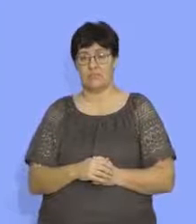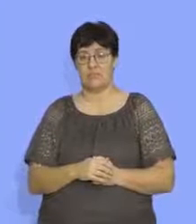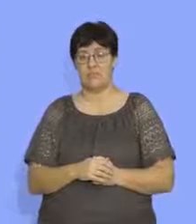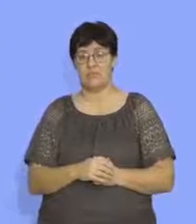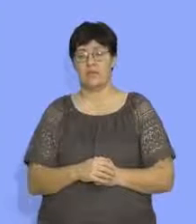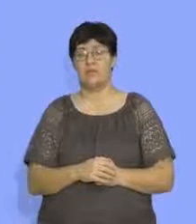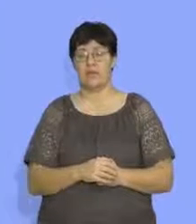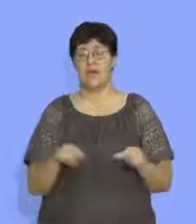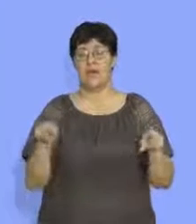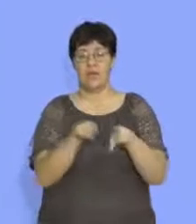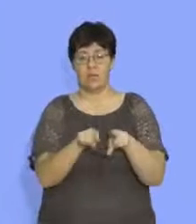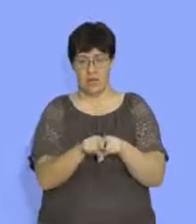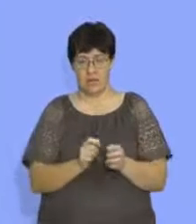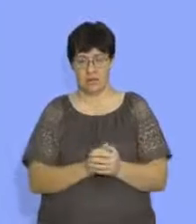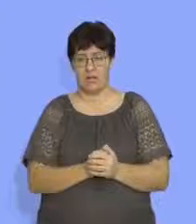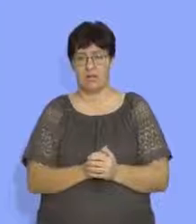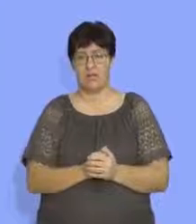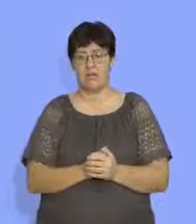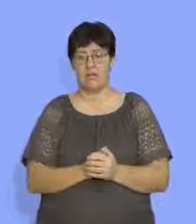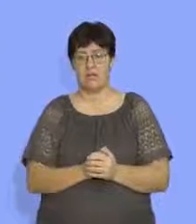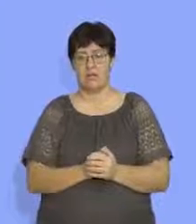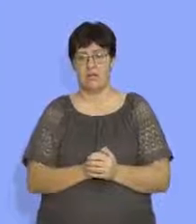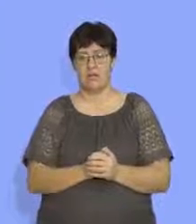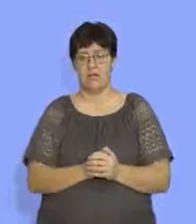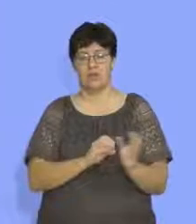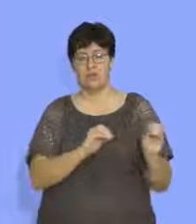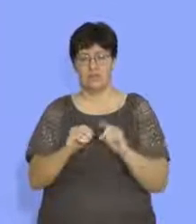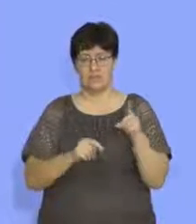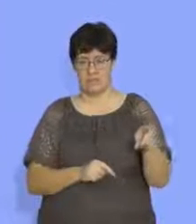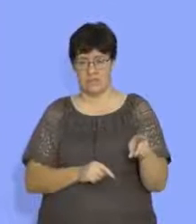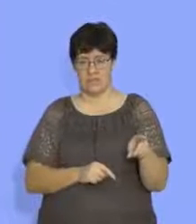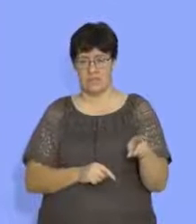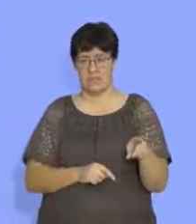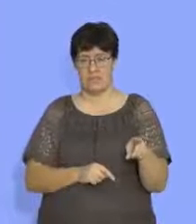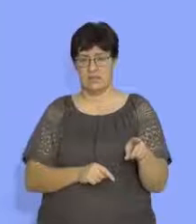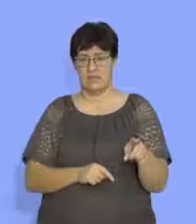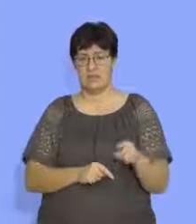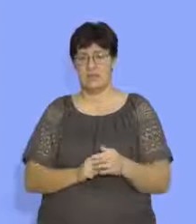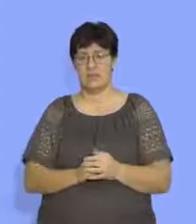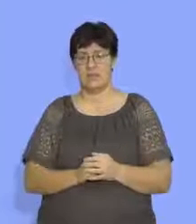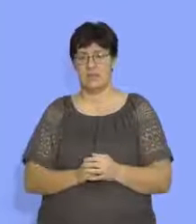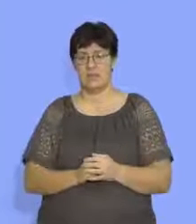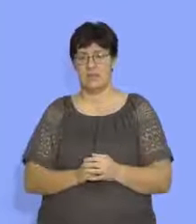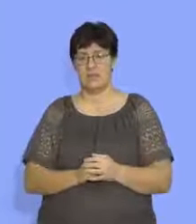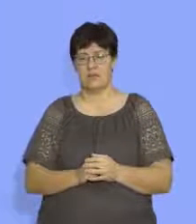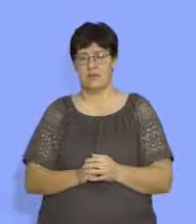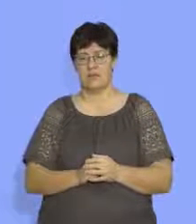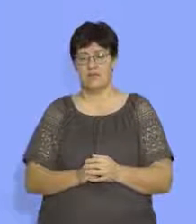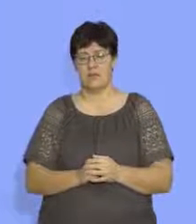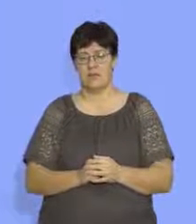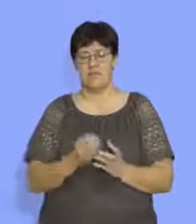3,306, an equal sign, and then you'll press shift and this button that has